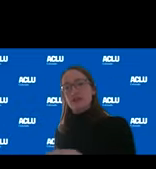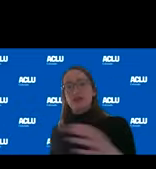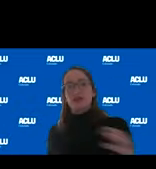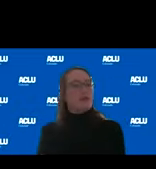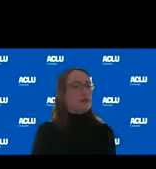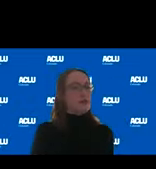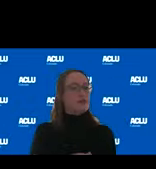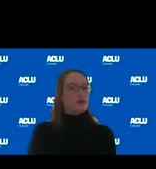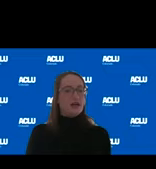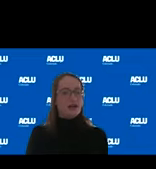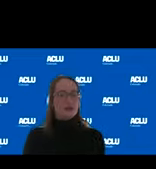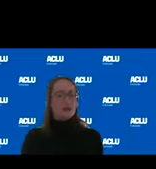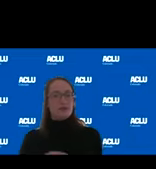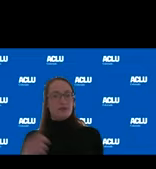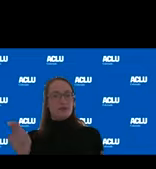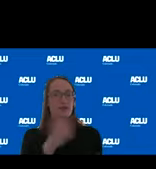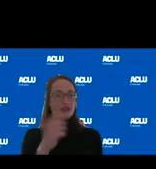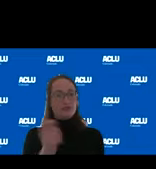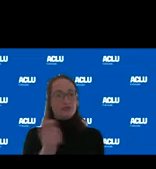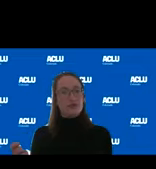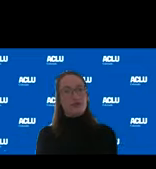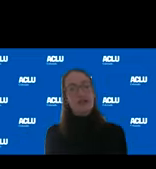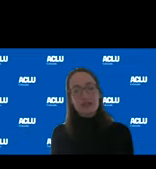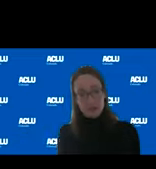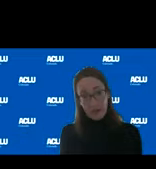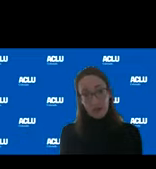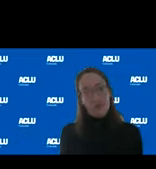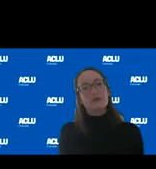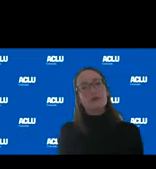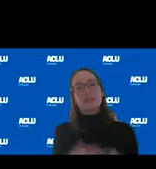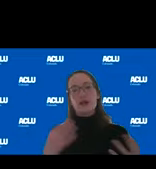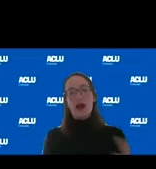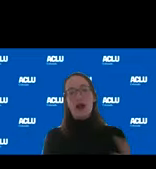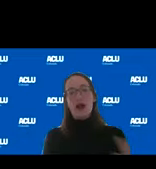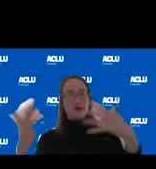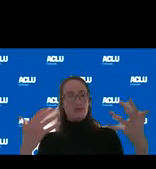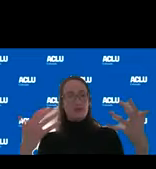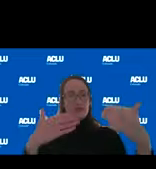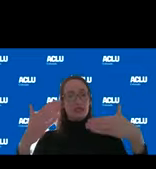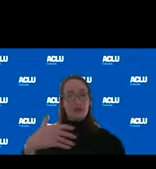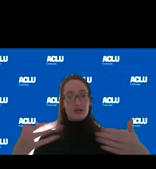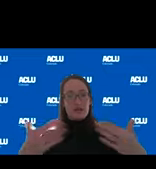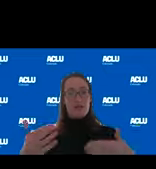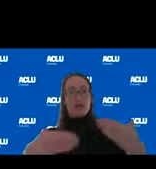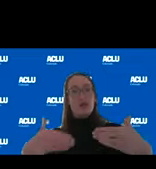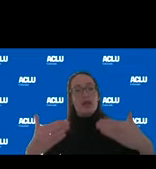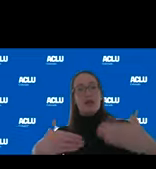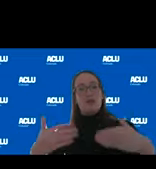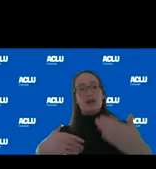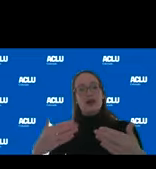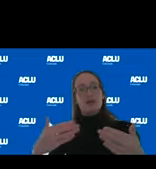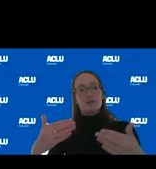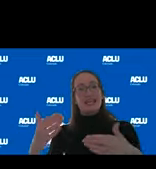different than the signature you signed your ballot with, which is a common security measure, but